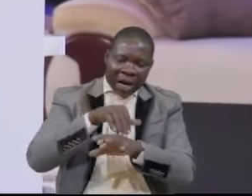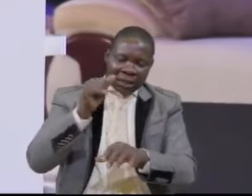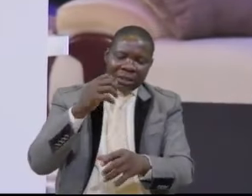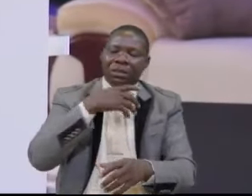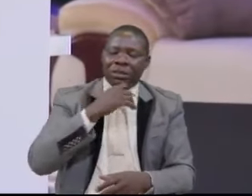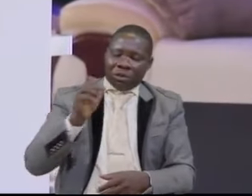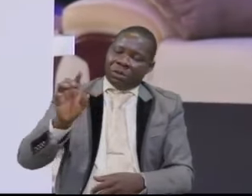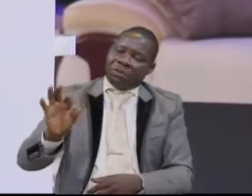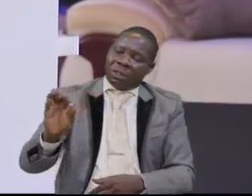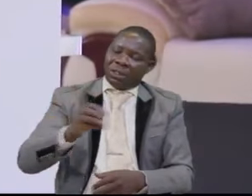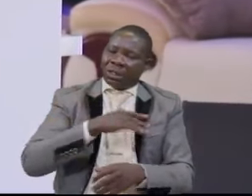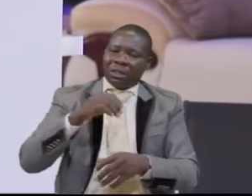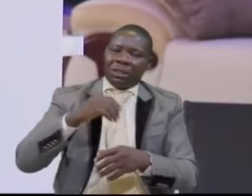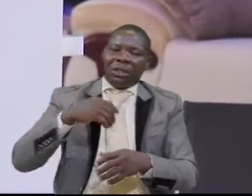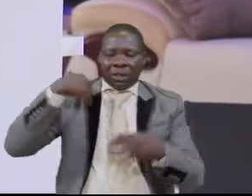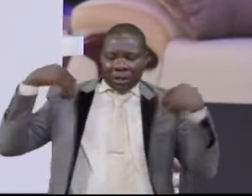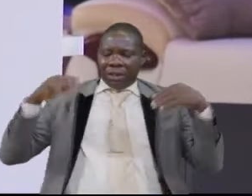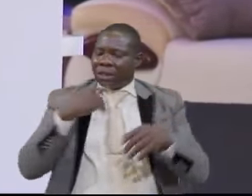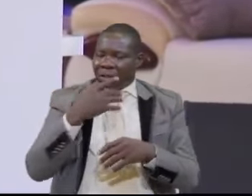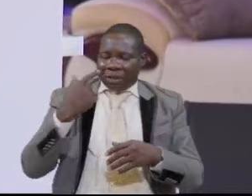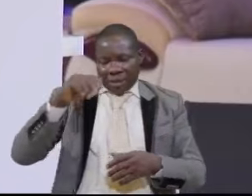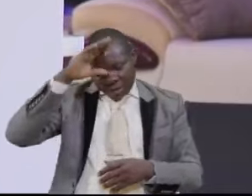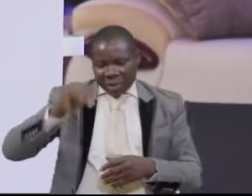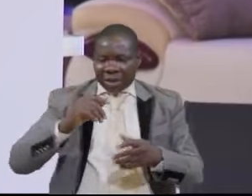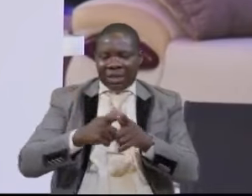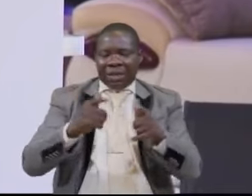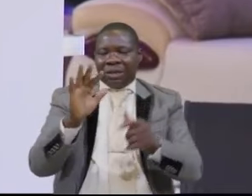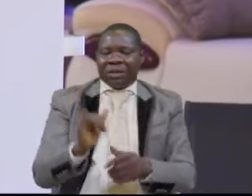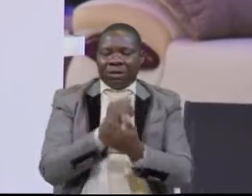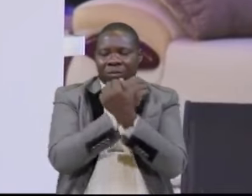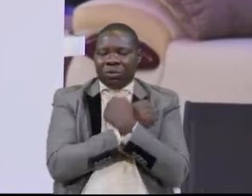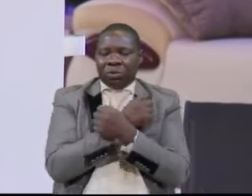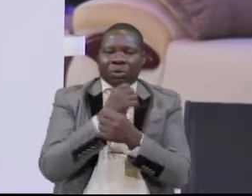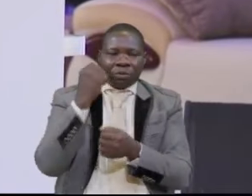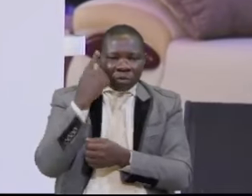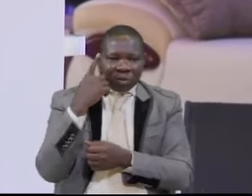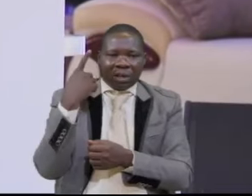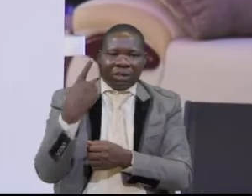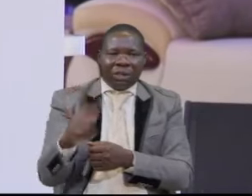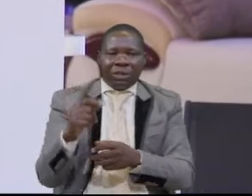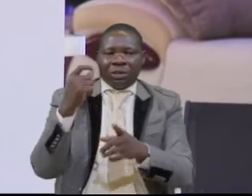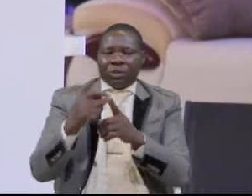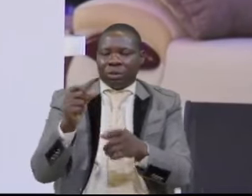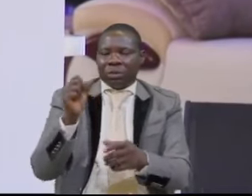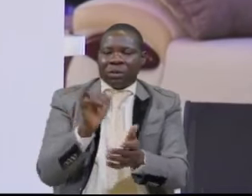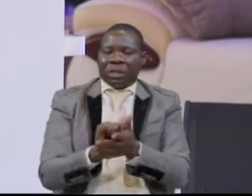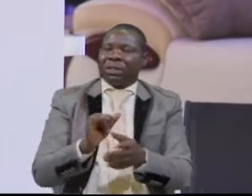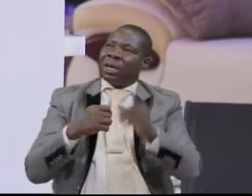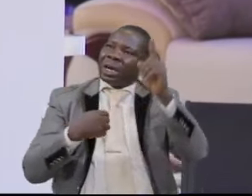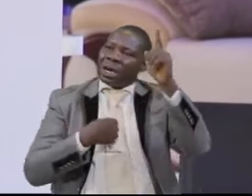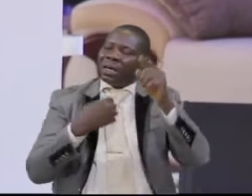a man greatly beloved, understand the words that I speak unto thee,